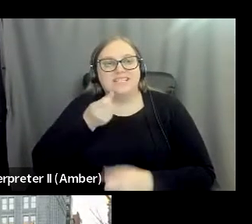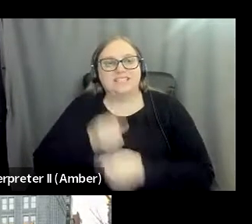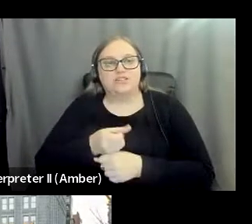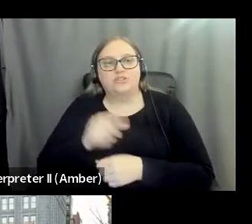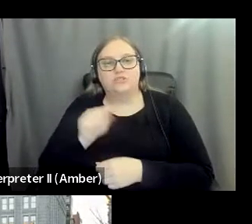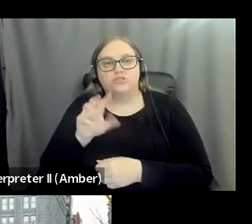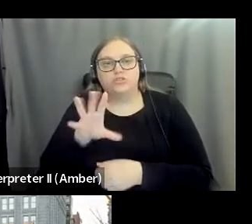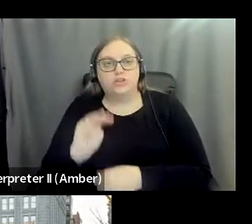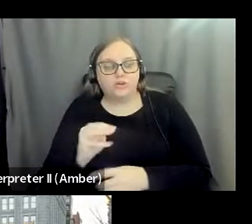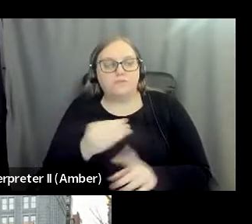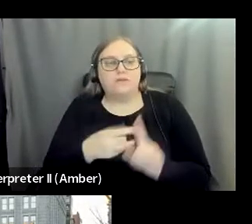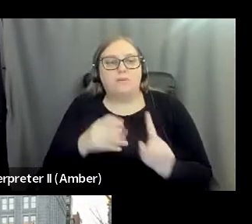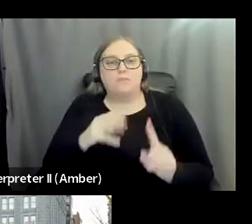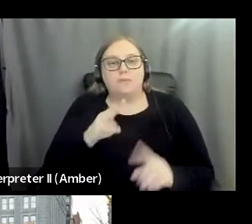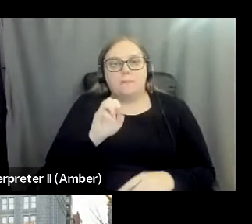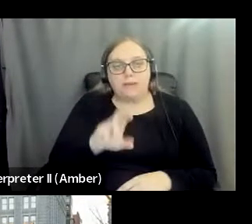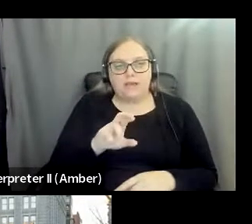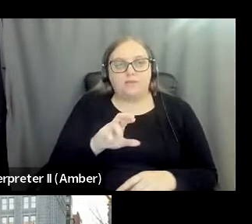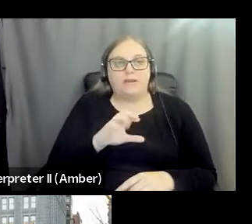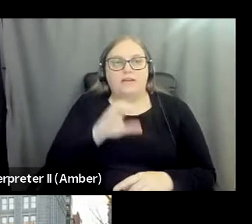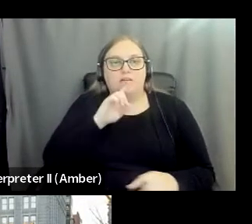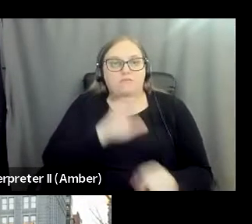with confirmation by the council.